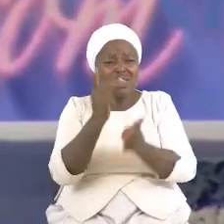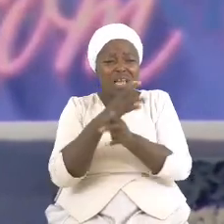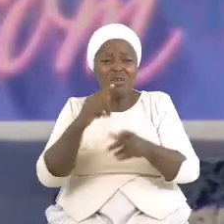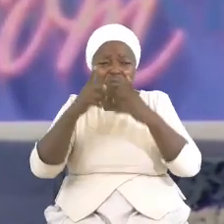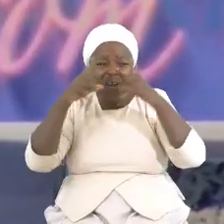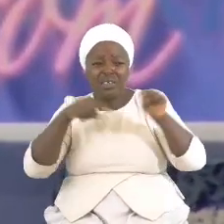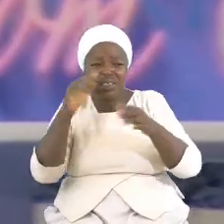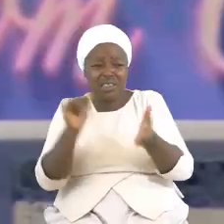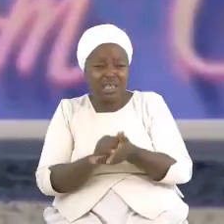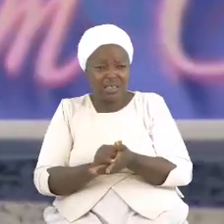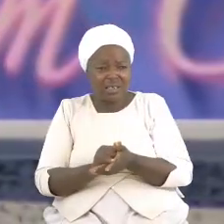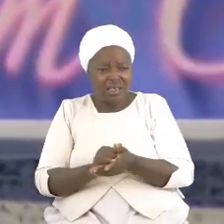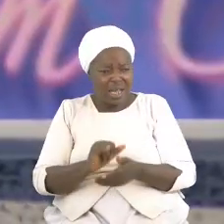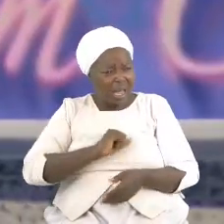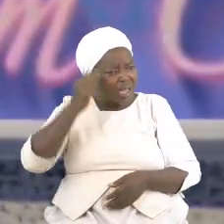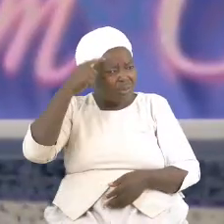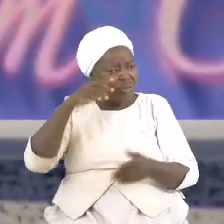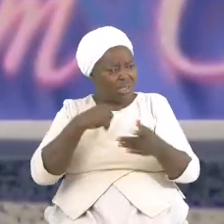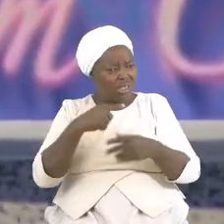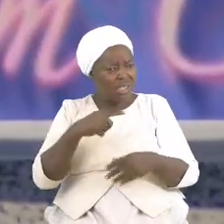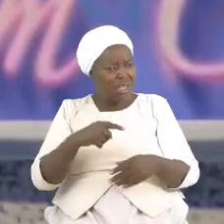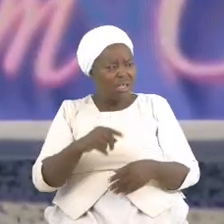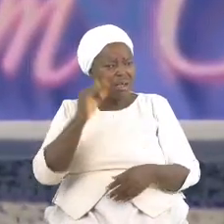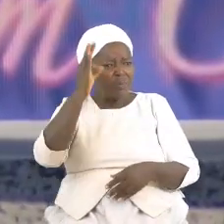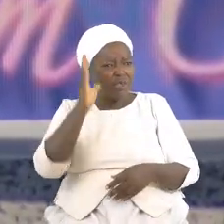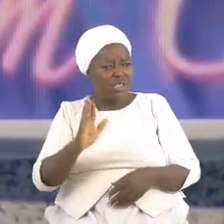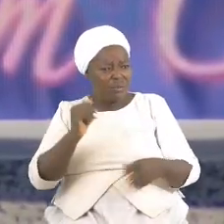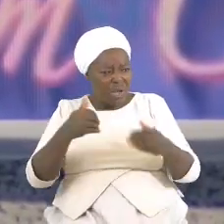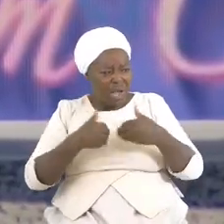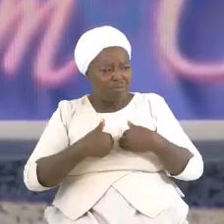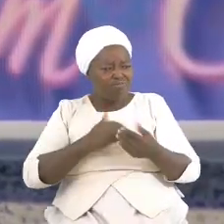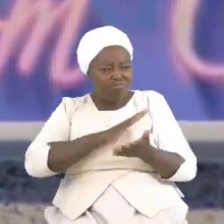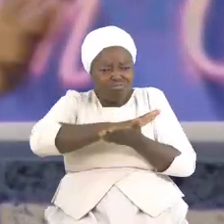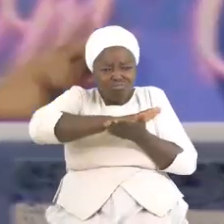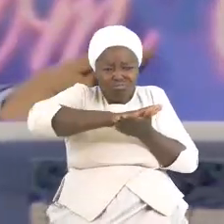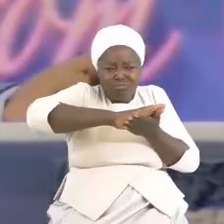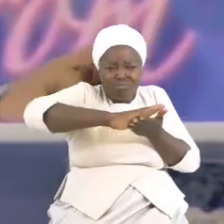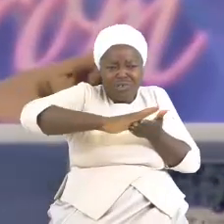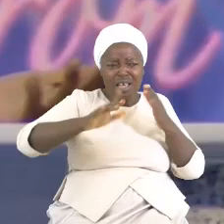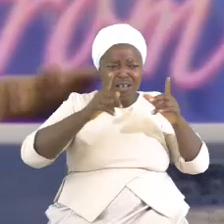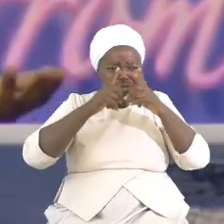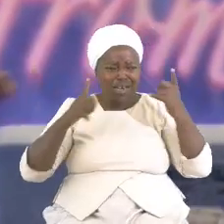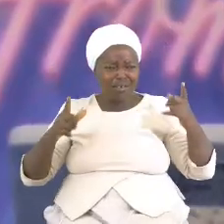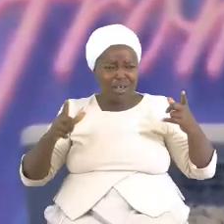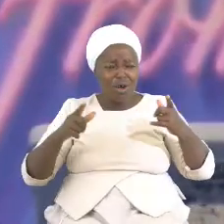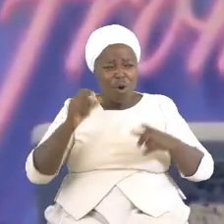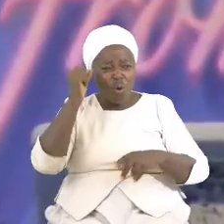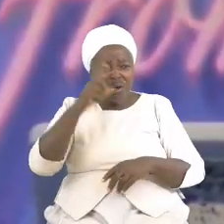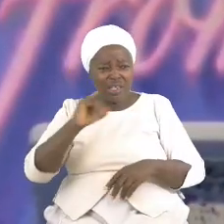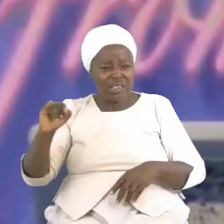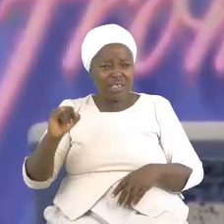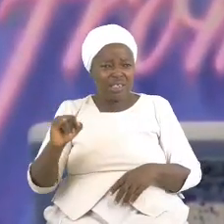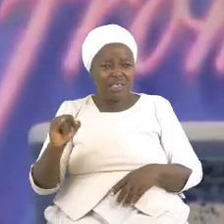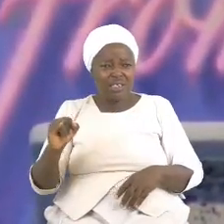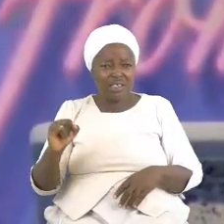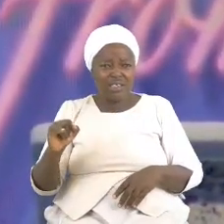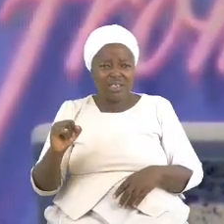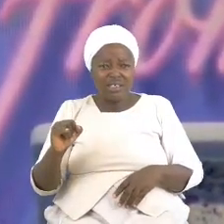preachers should have dignified language, understanding,